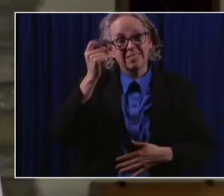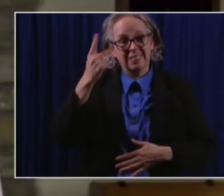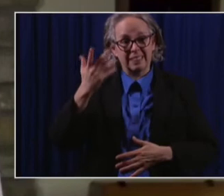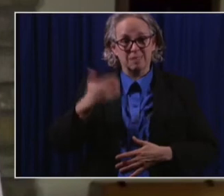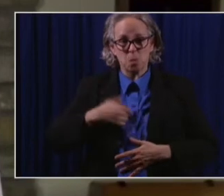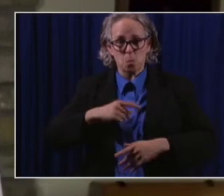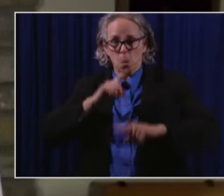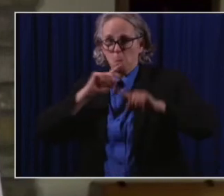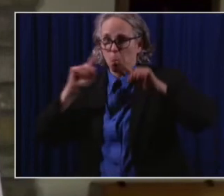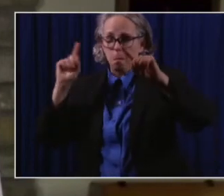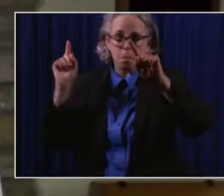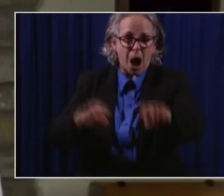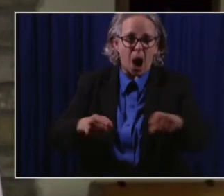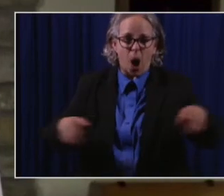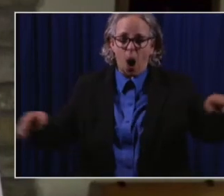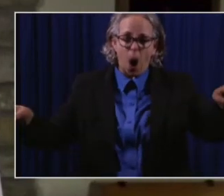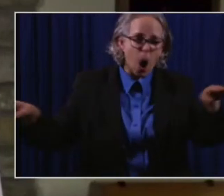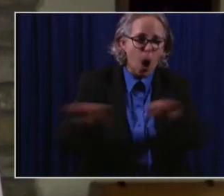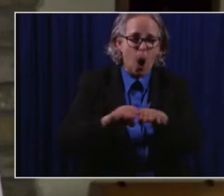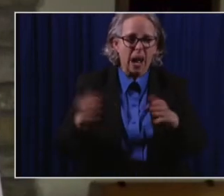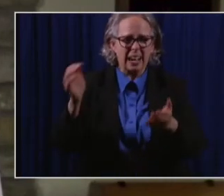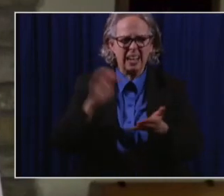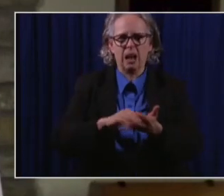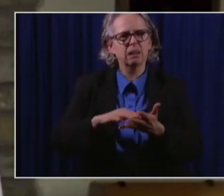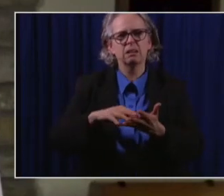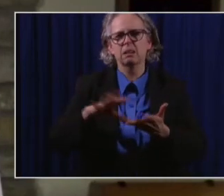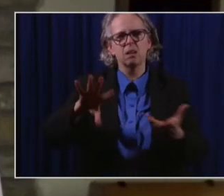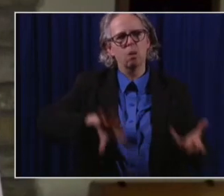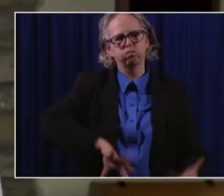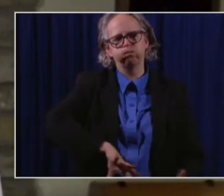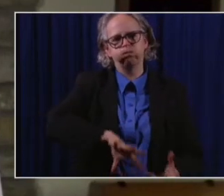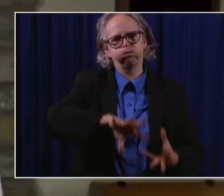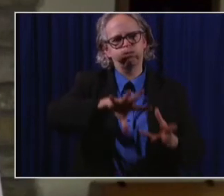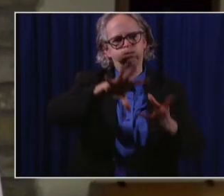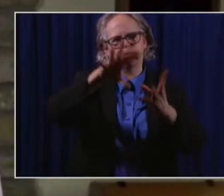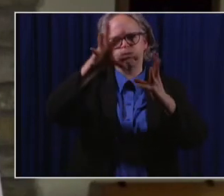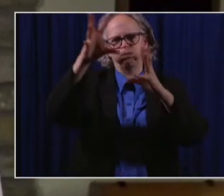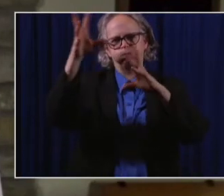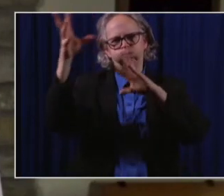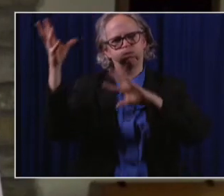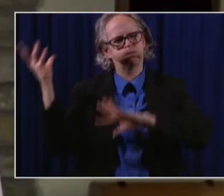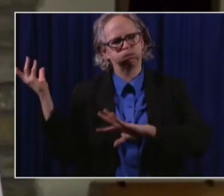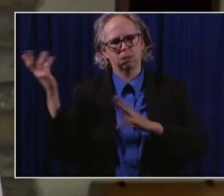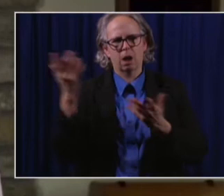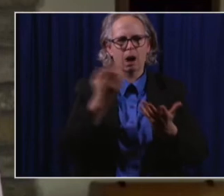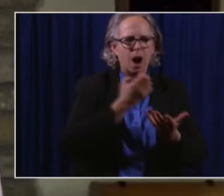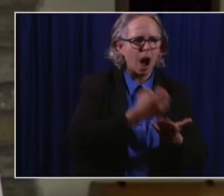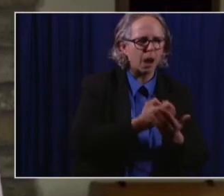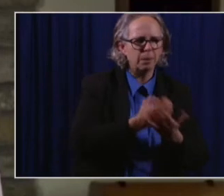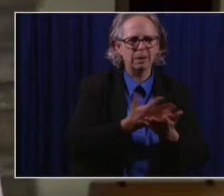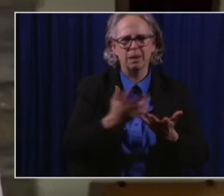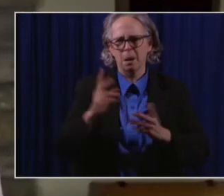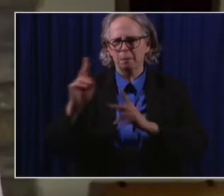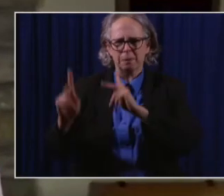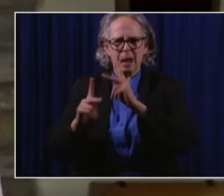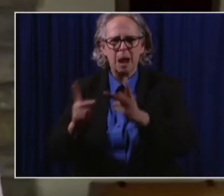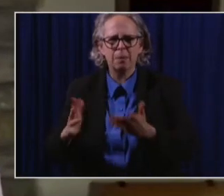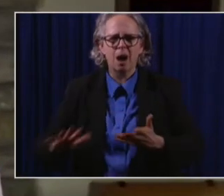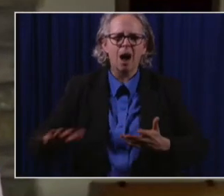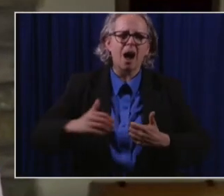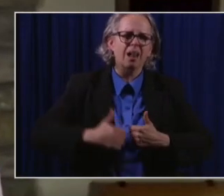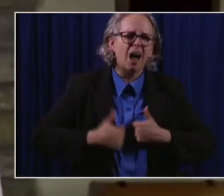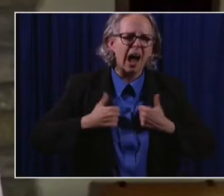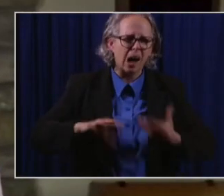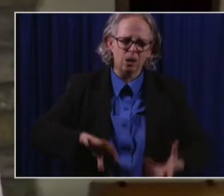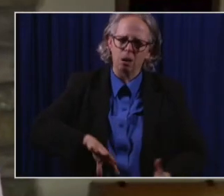devastating, not just financially, but devastating to people in their individual lives. So